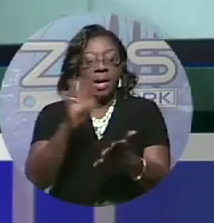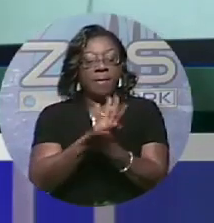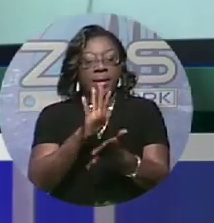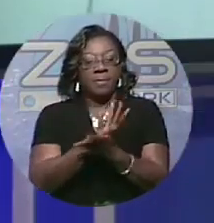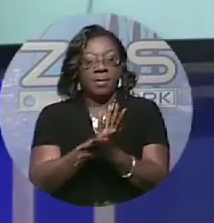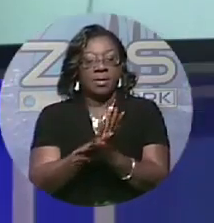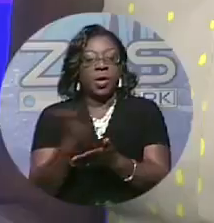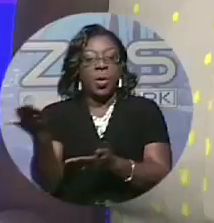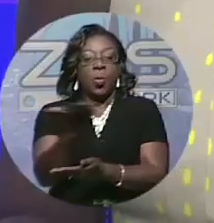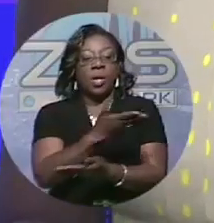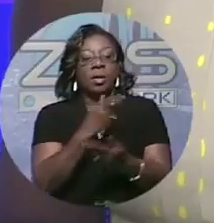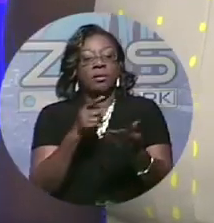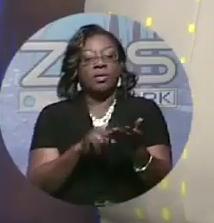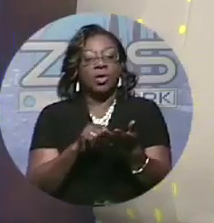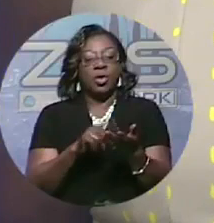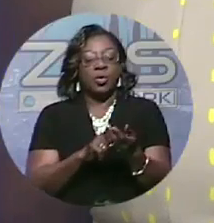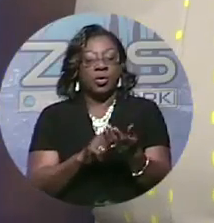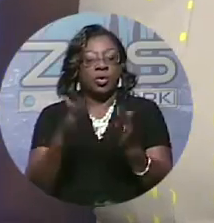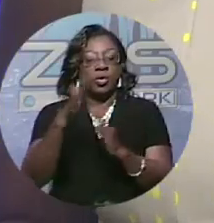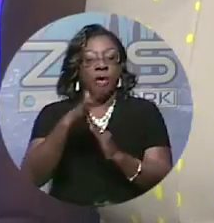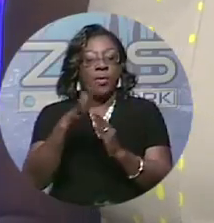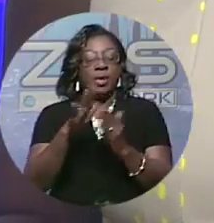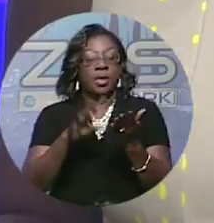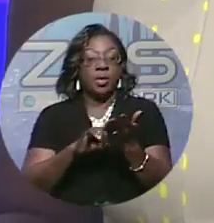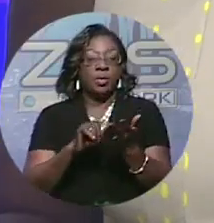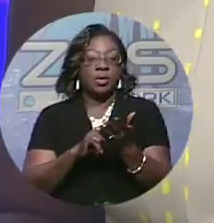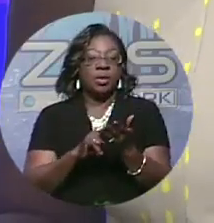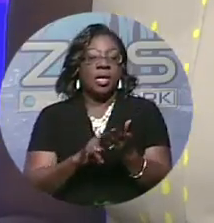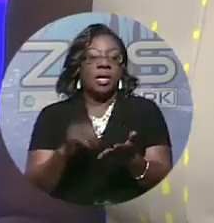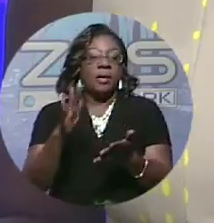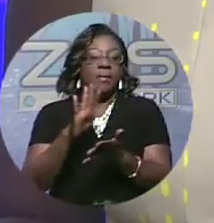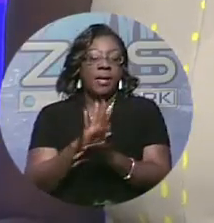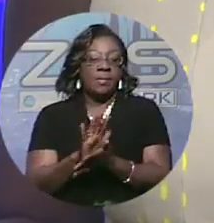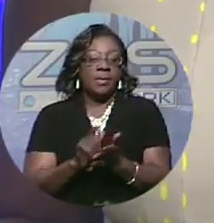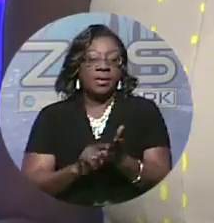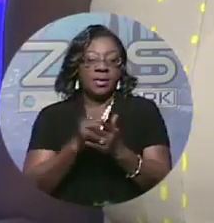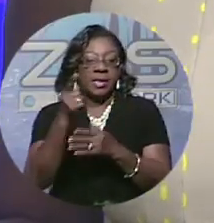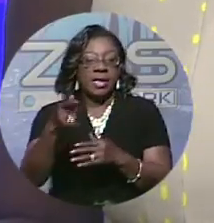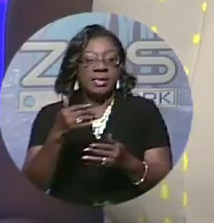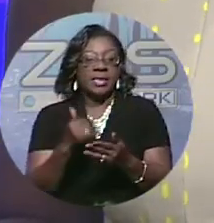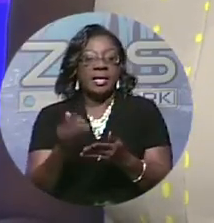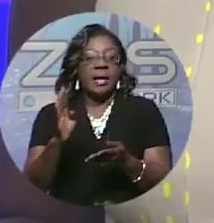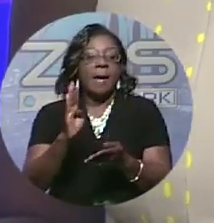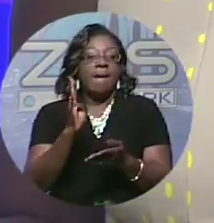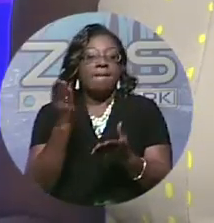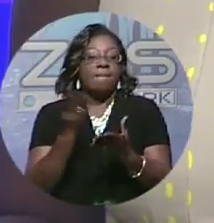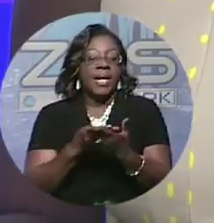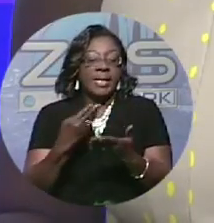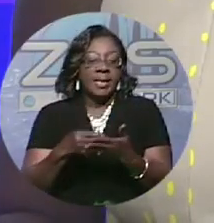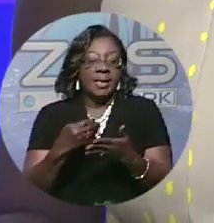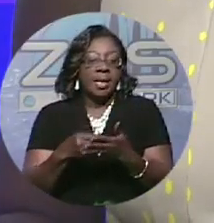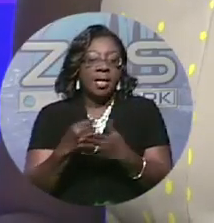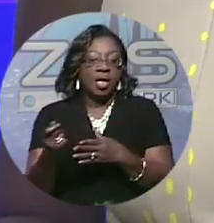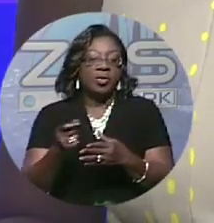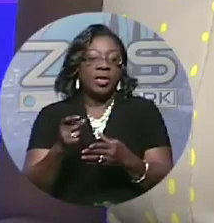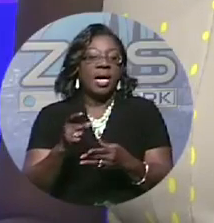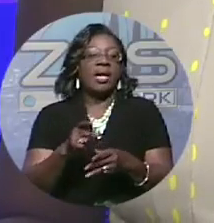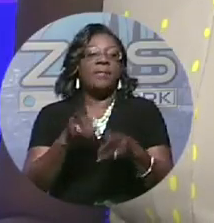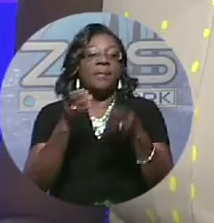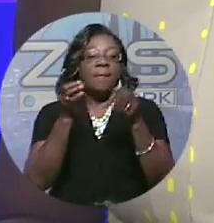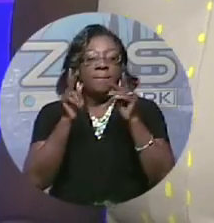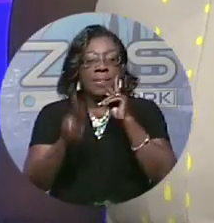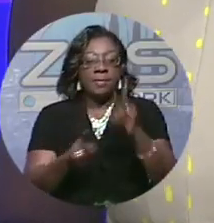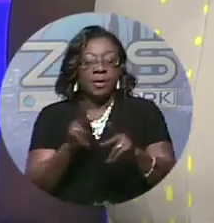Bahamas Tonight. Well, topping the news, the leaked document detailed alleged money laundering and tax evasion through offshore